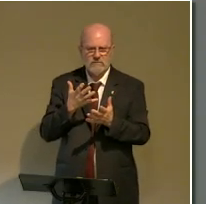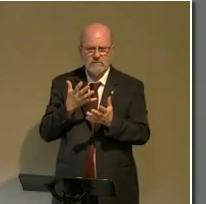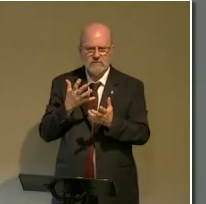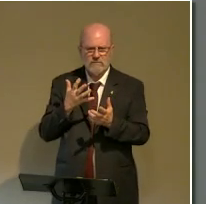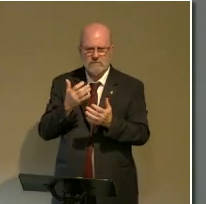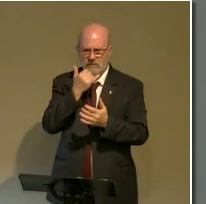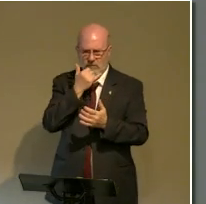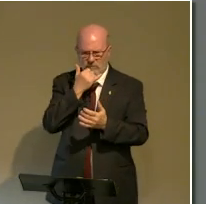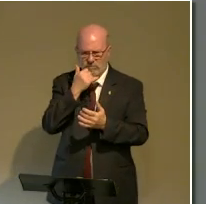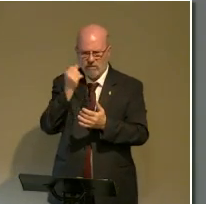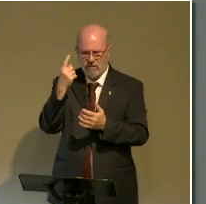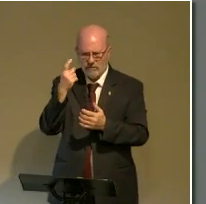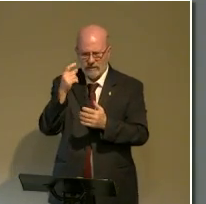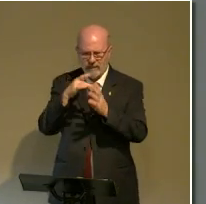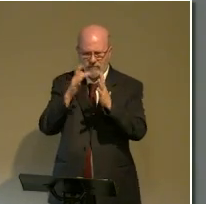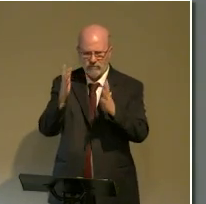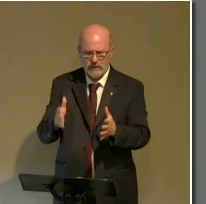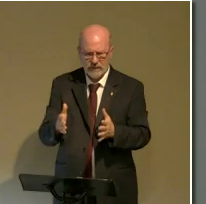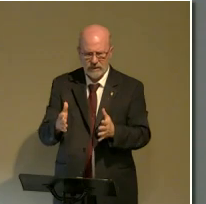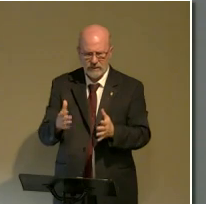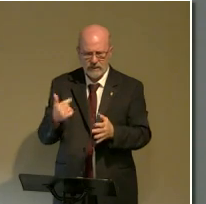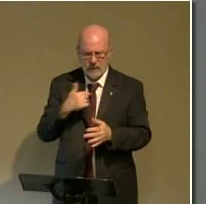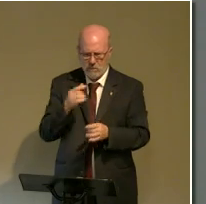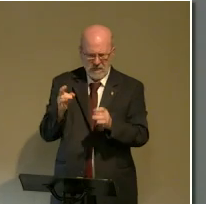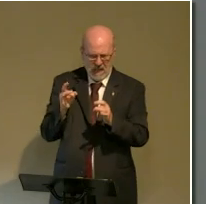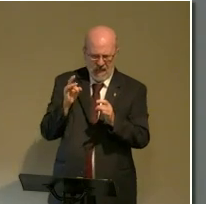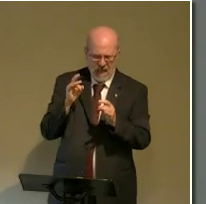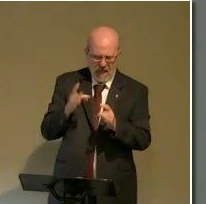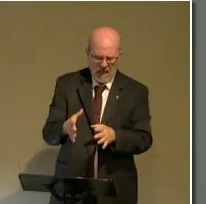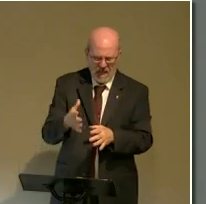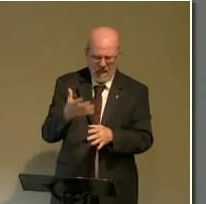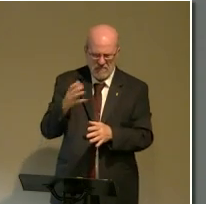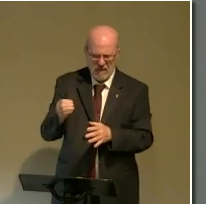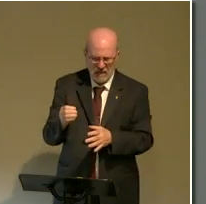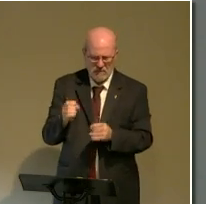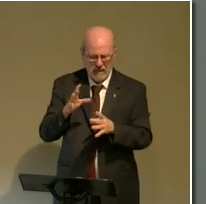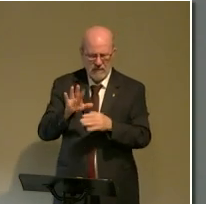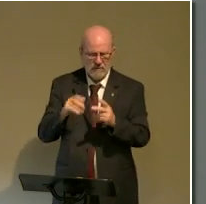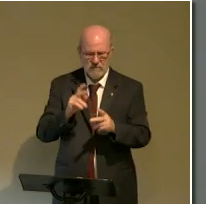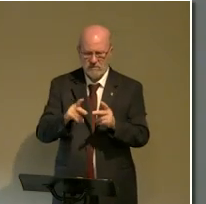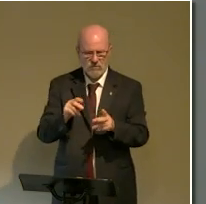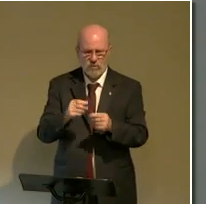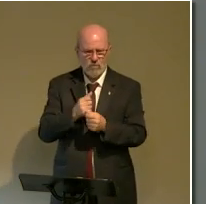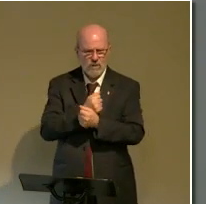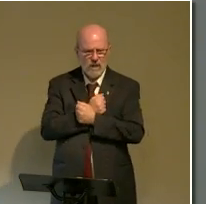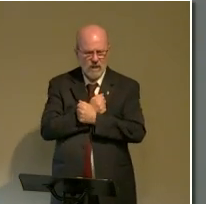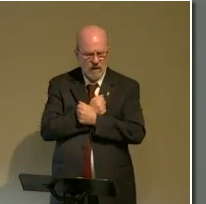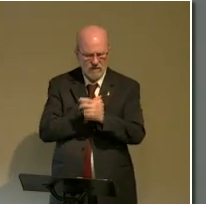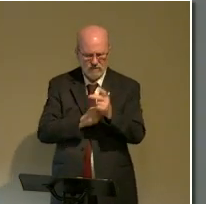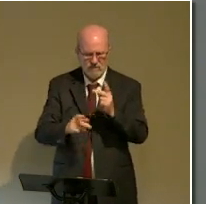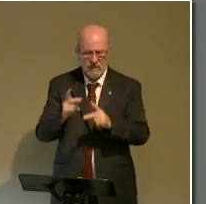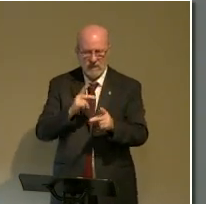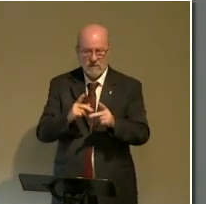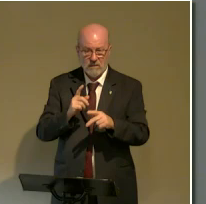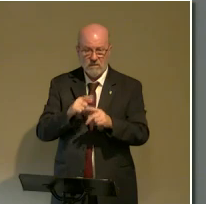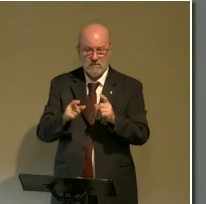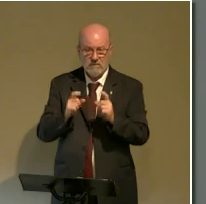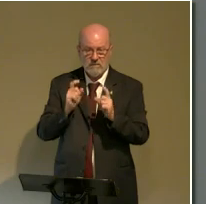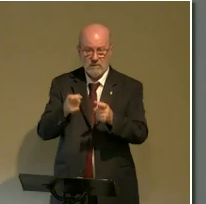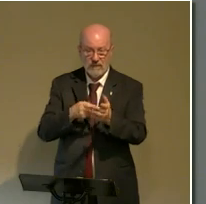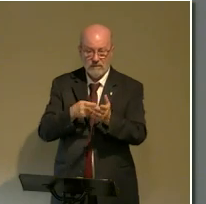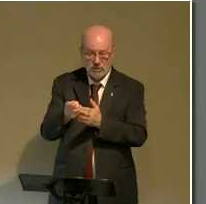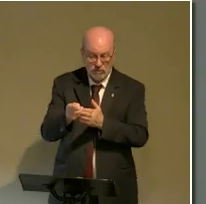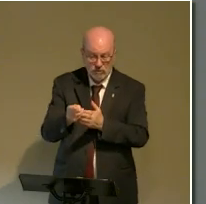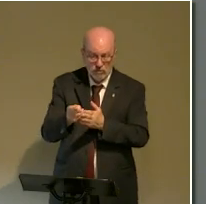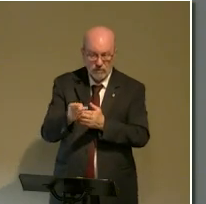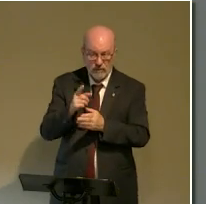a wrong perception of Christianity. Like, we hate them and we hate everybody. That's not it. We love people, but we give you the truth,